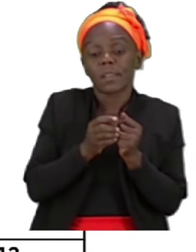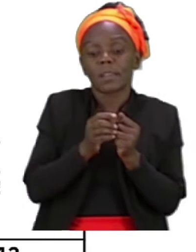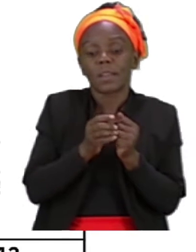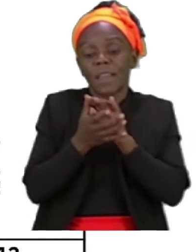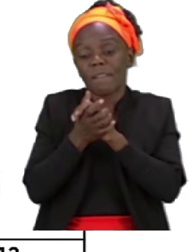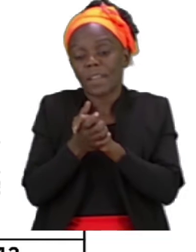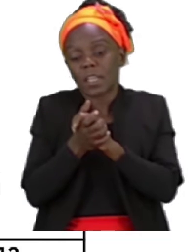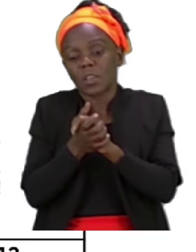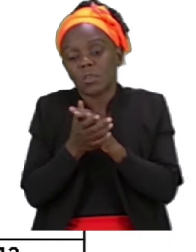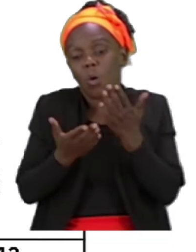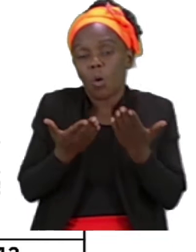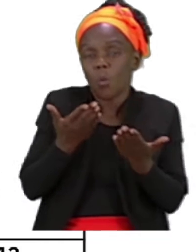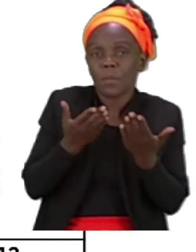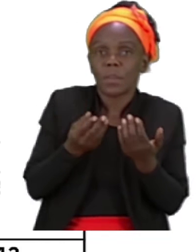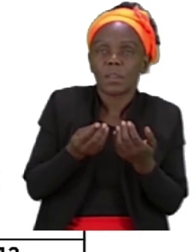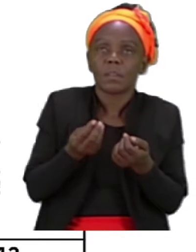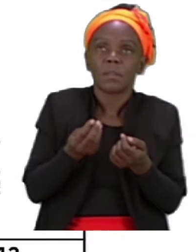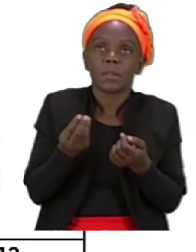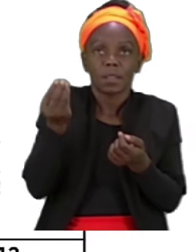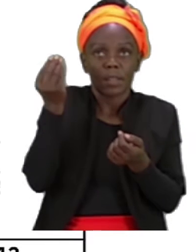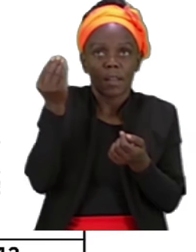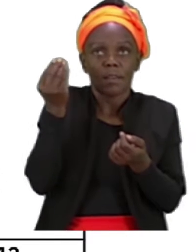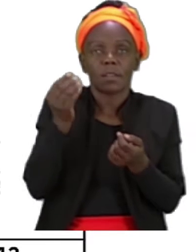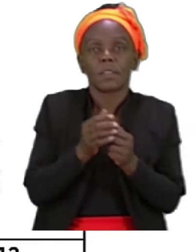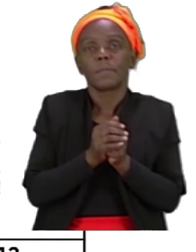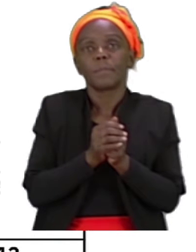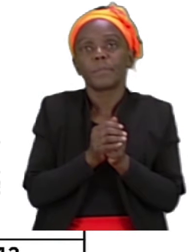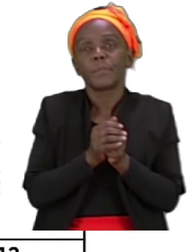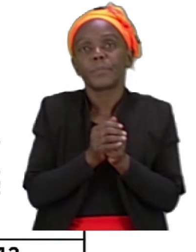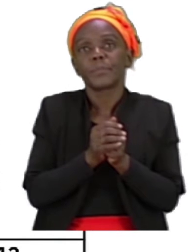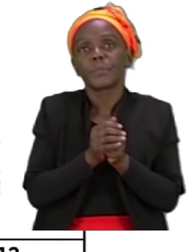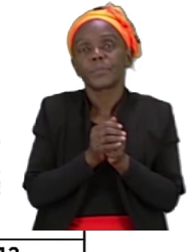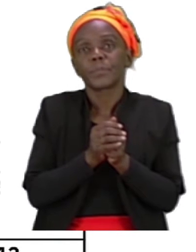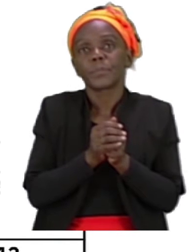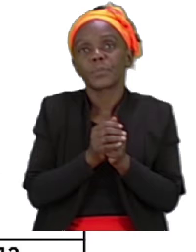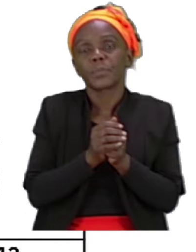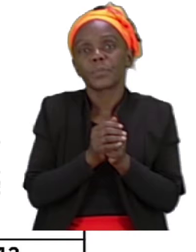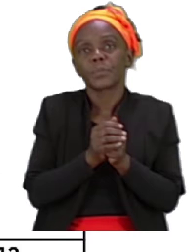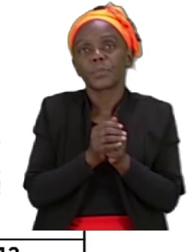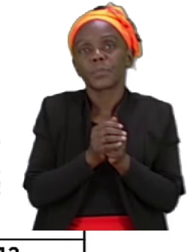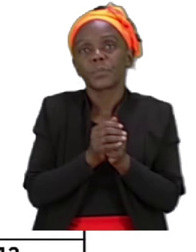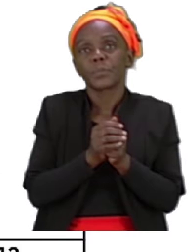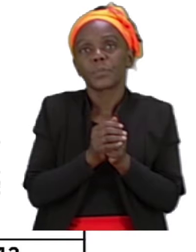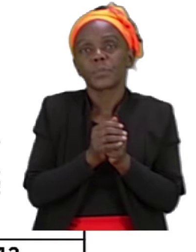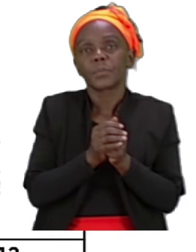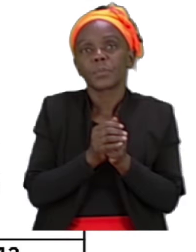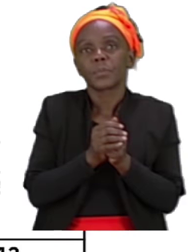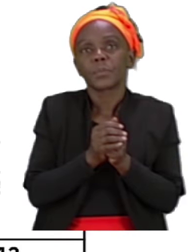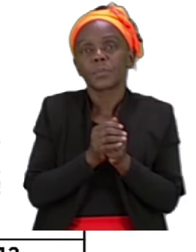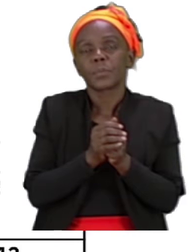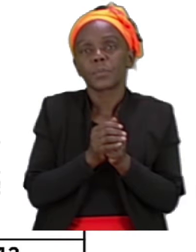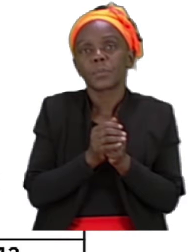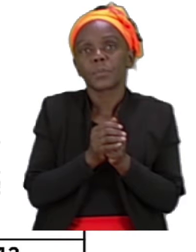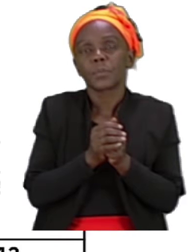can decide what season March 2001 is. After that,